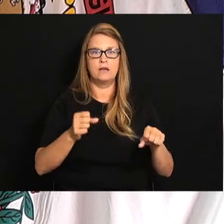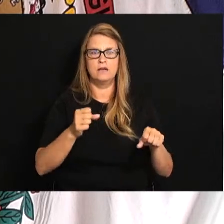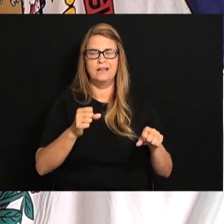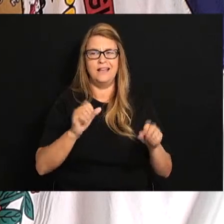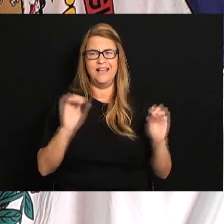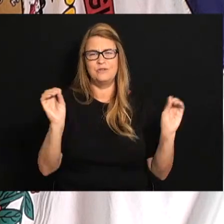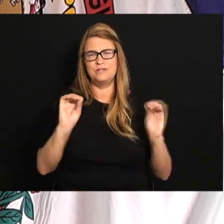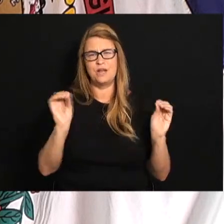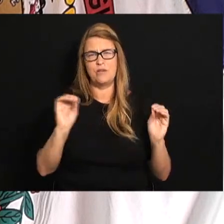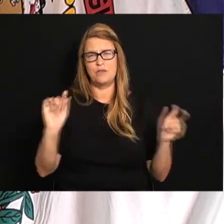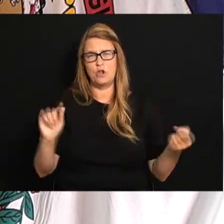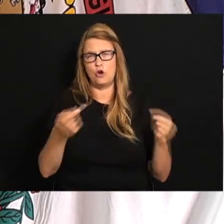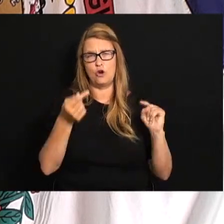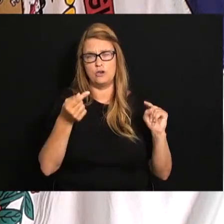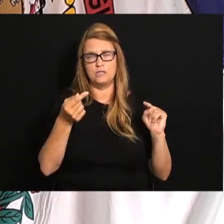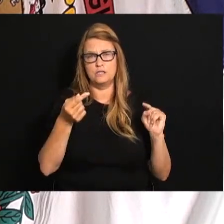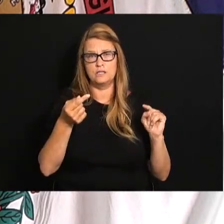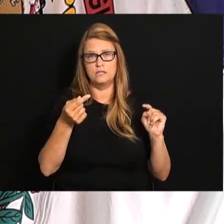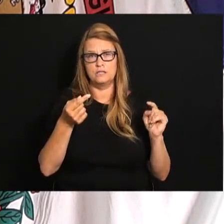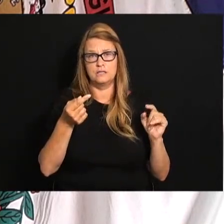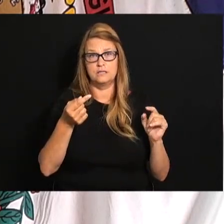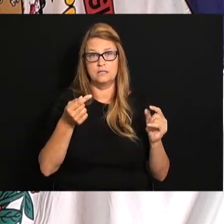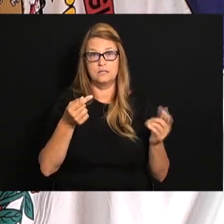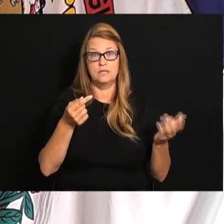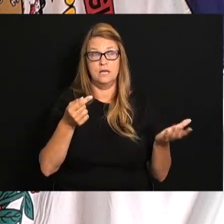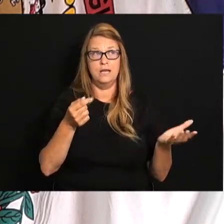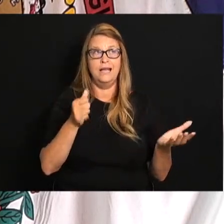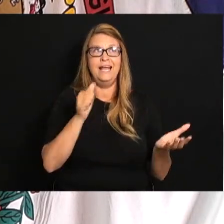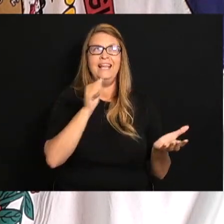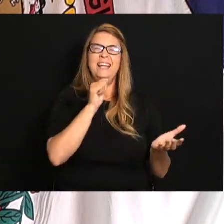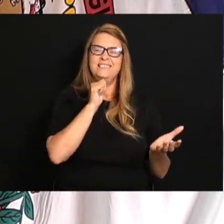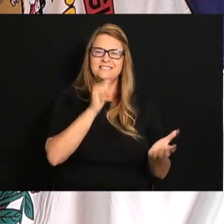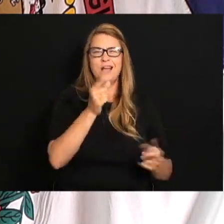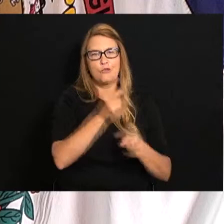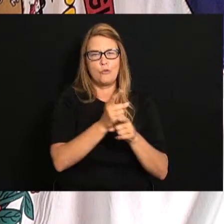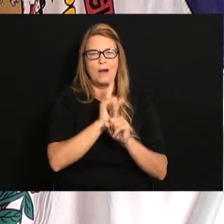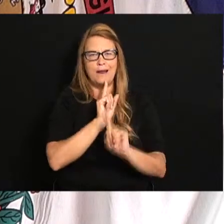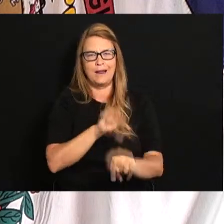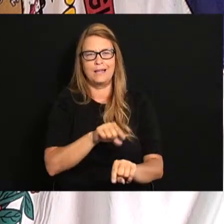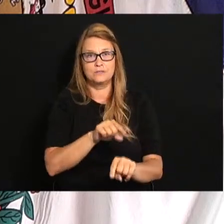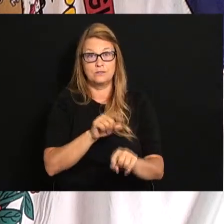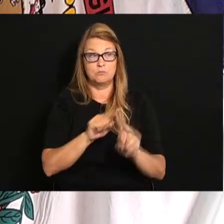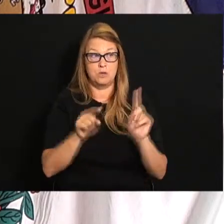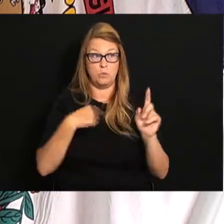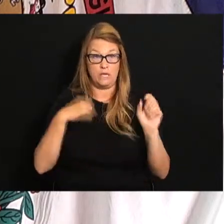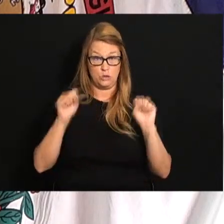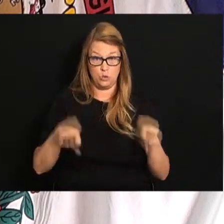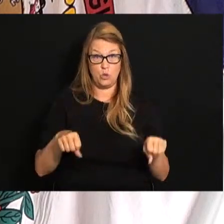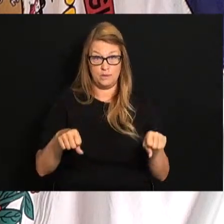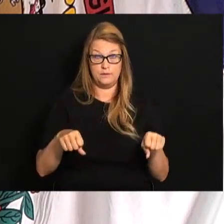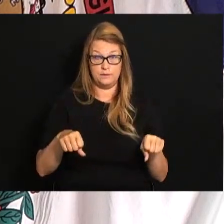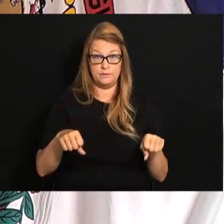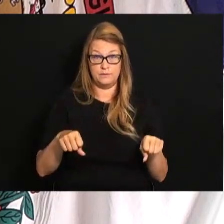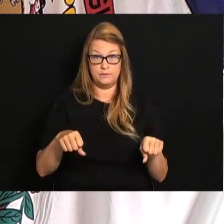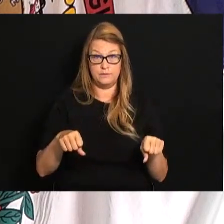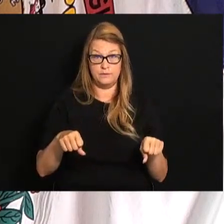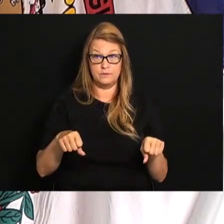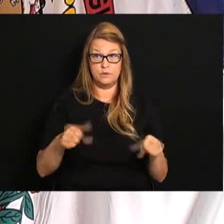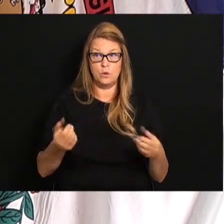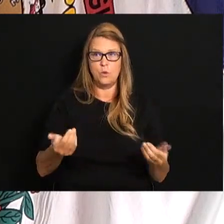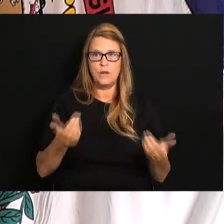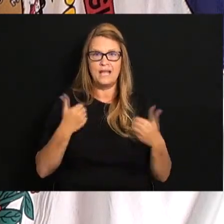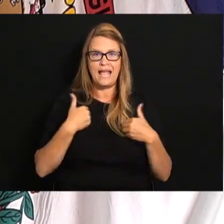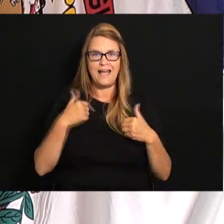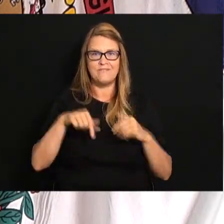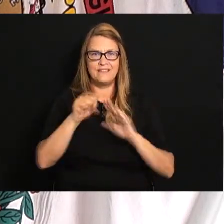hurt anything hardly. It's not the prudent thing to do, but we could have done it. You know, we've got this